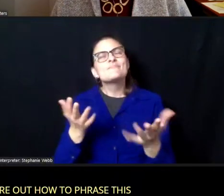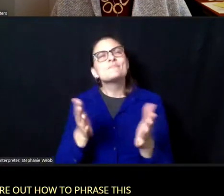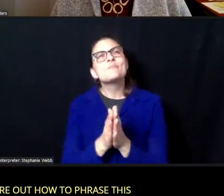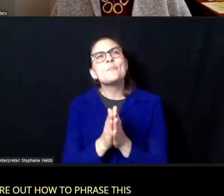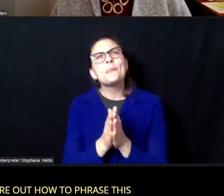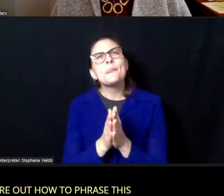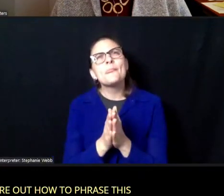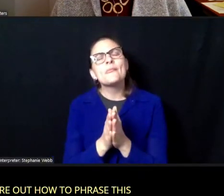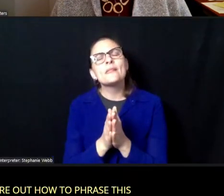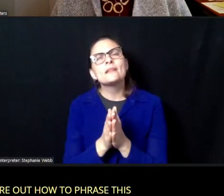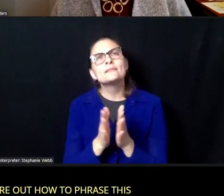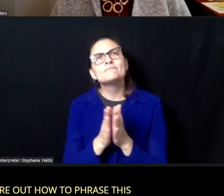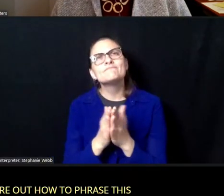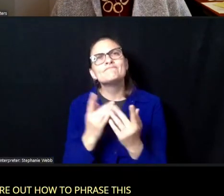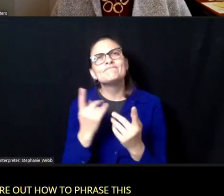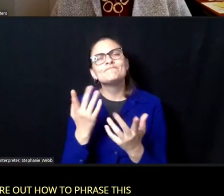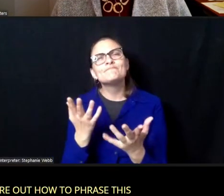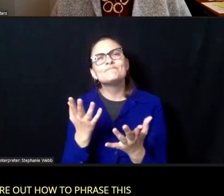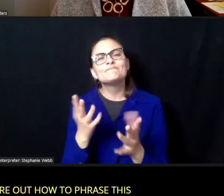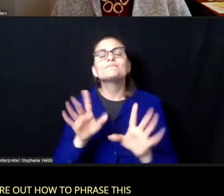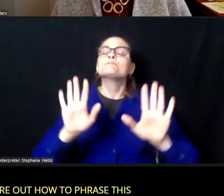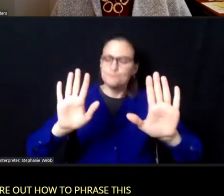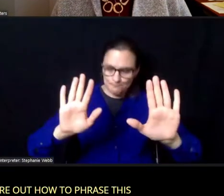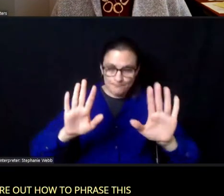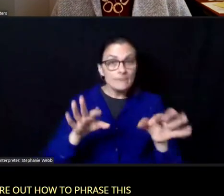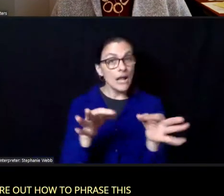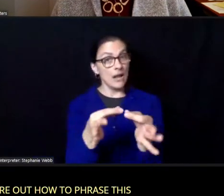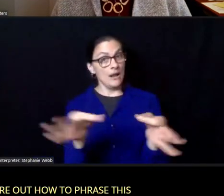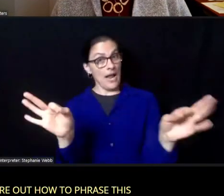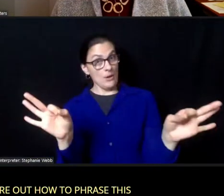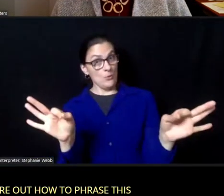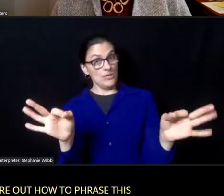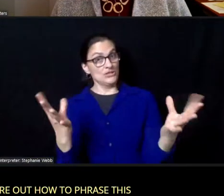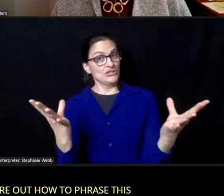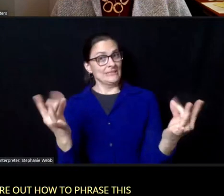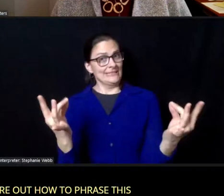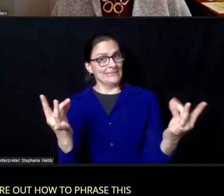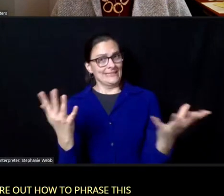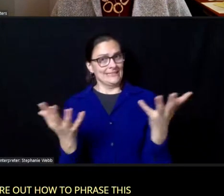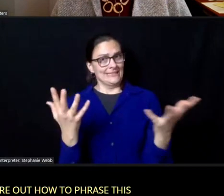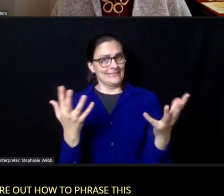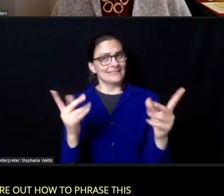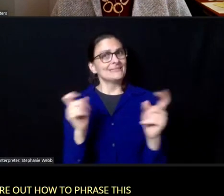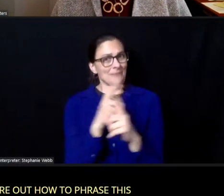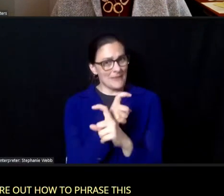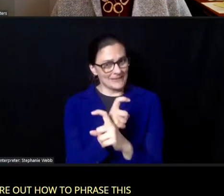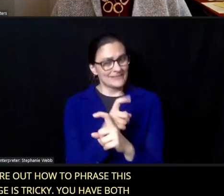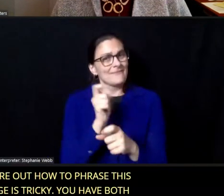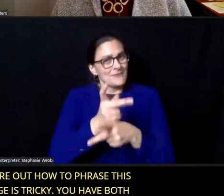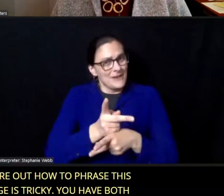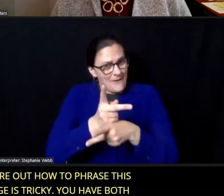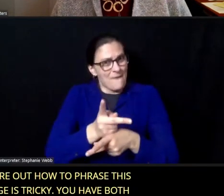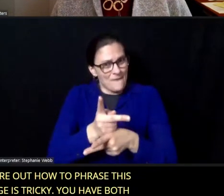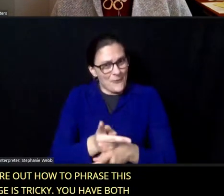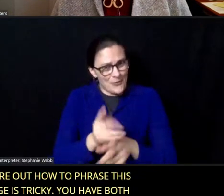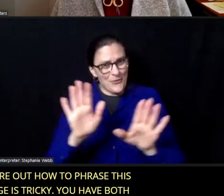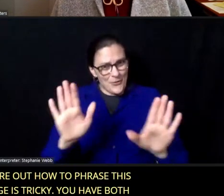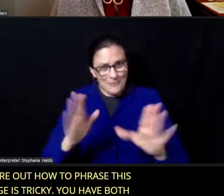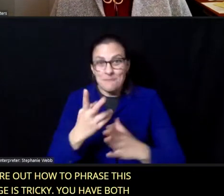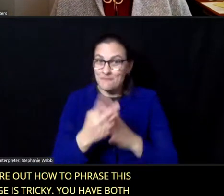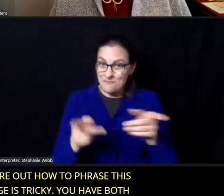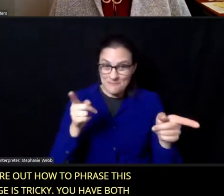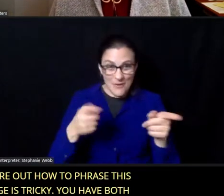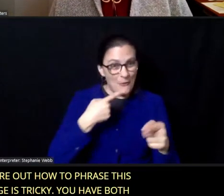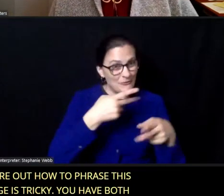language is tricky? You've both mentioned that language is tricky and we need to be careful on it. And yet consumers have mentioned introductory rates. Congress has